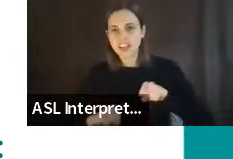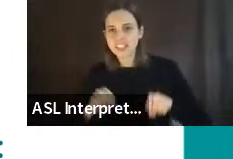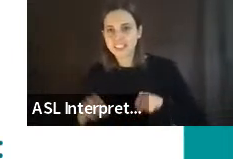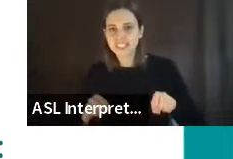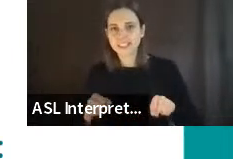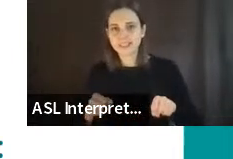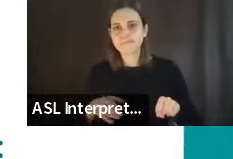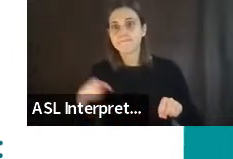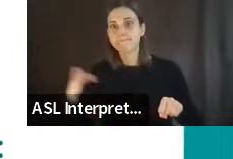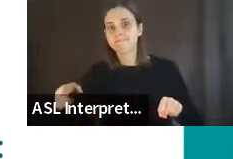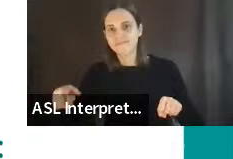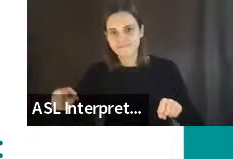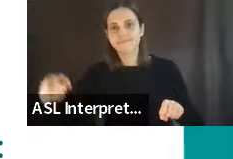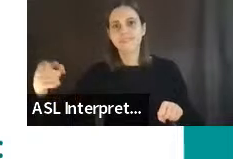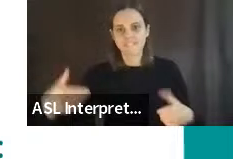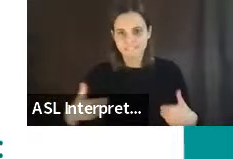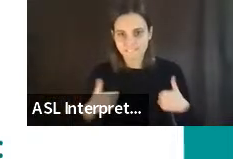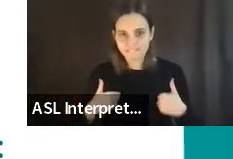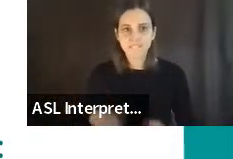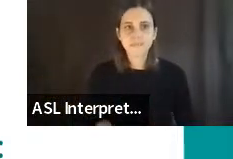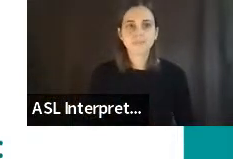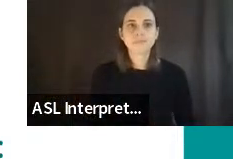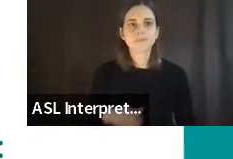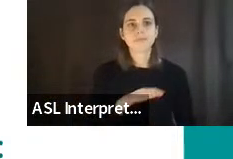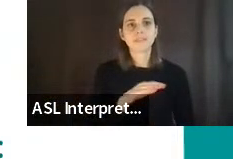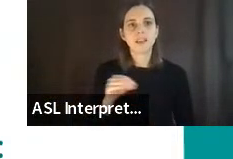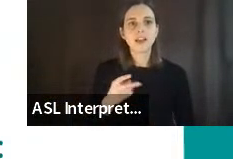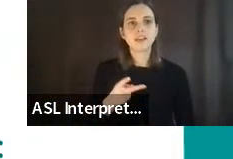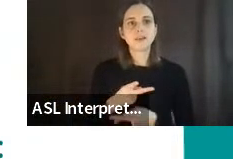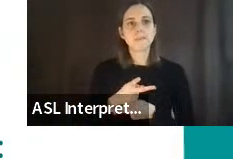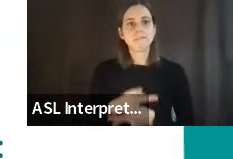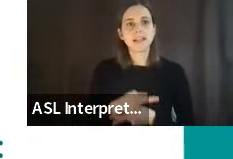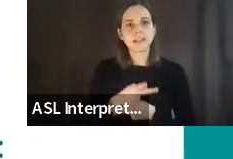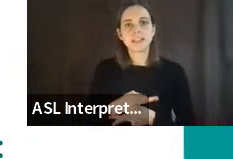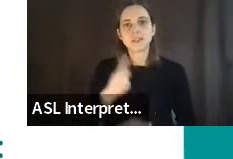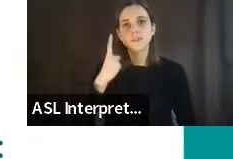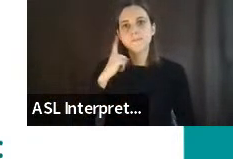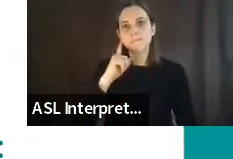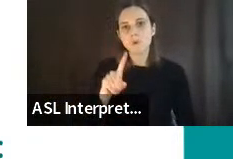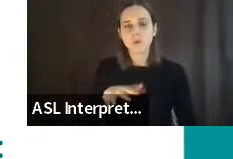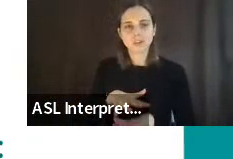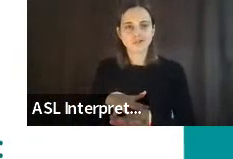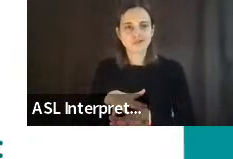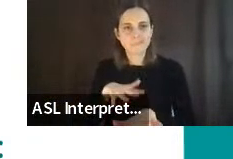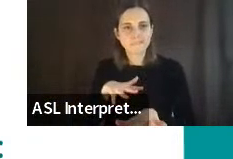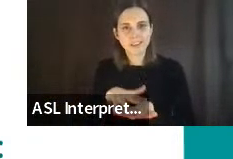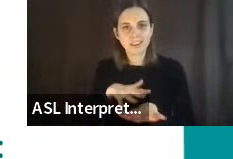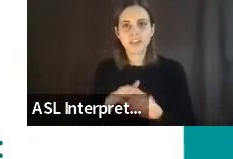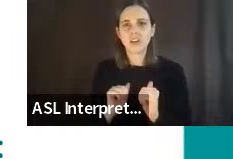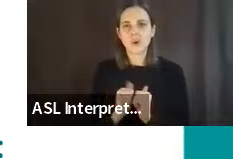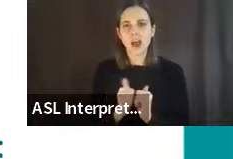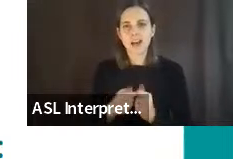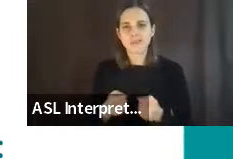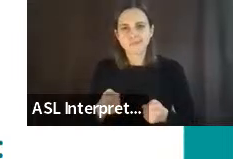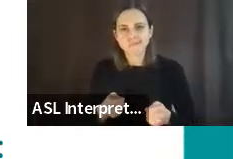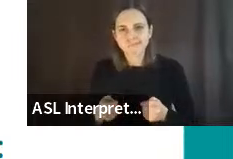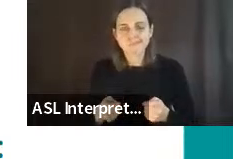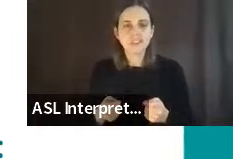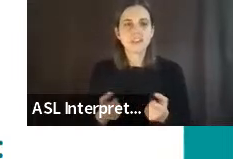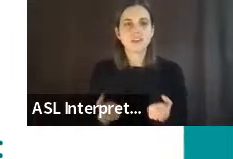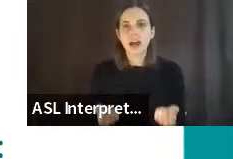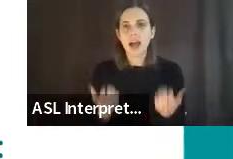the river. And then we've got to worry about maintenance of traffic kind of during construction. So how many lanes will remain open during construction